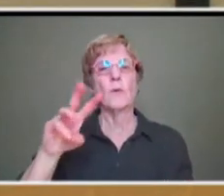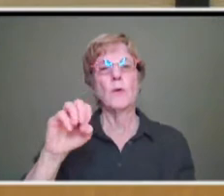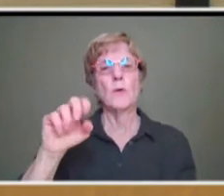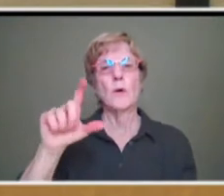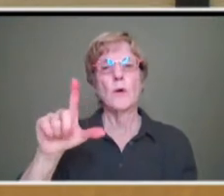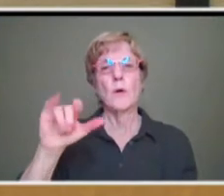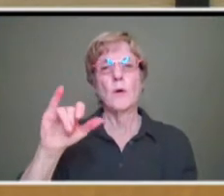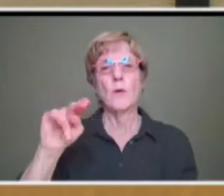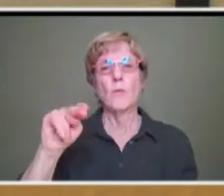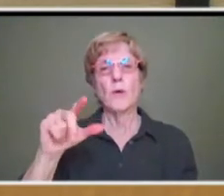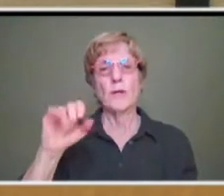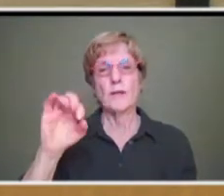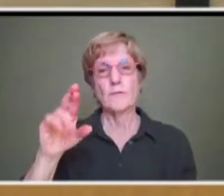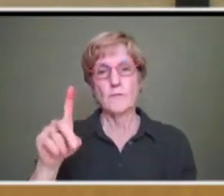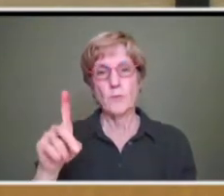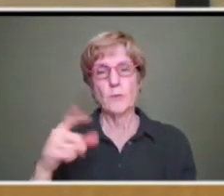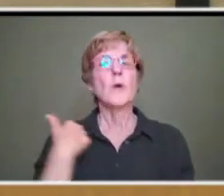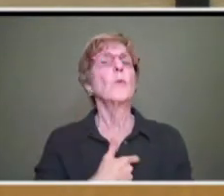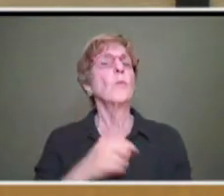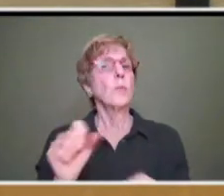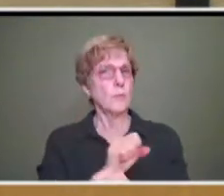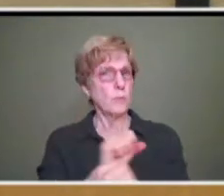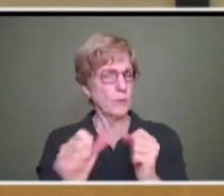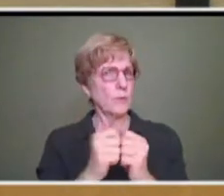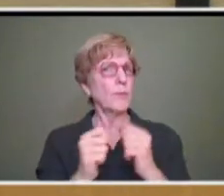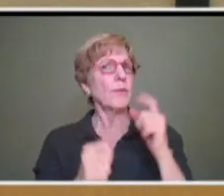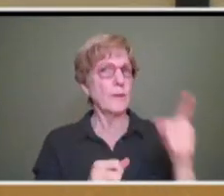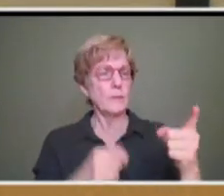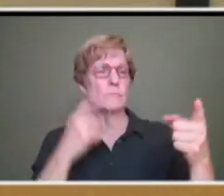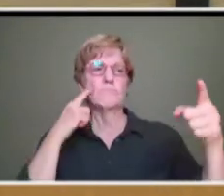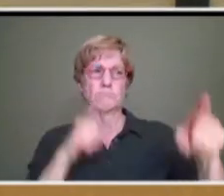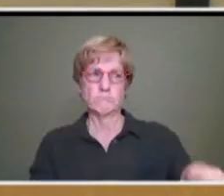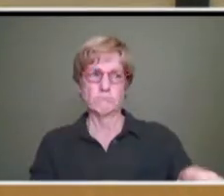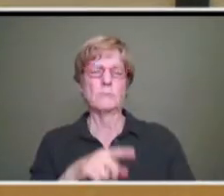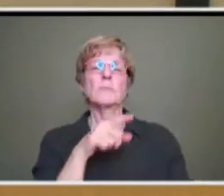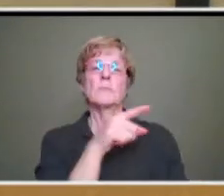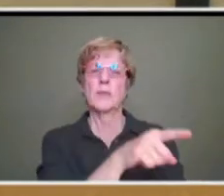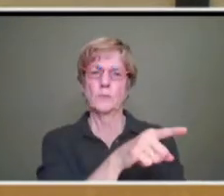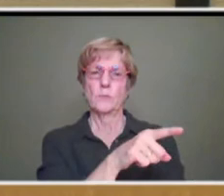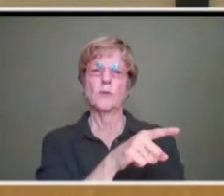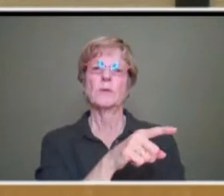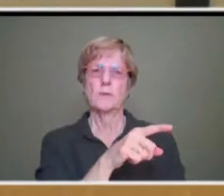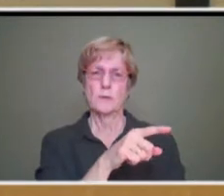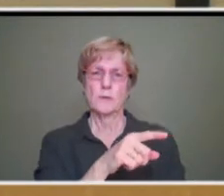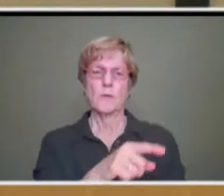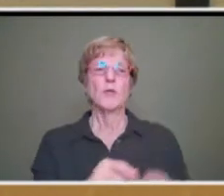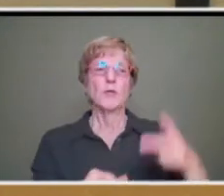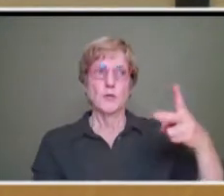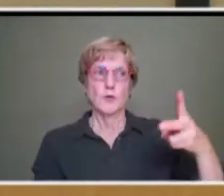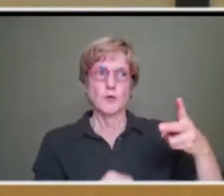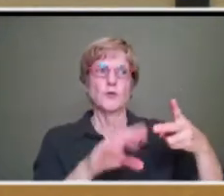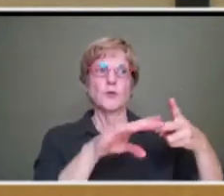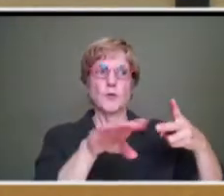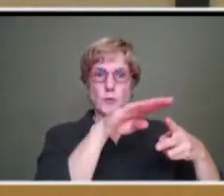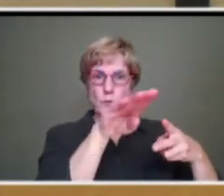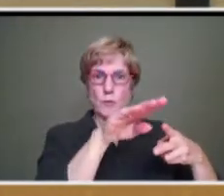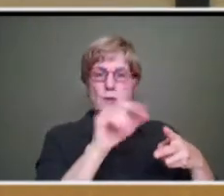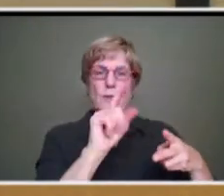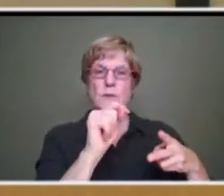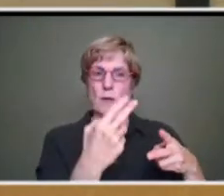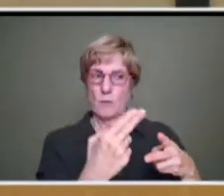agreed we worked with him and he agreed that he would do the two-story town